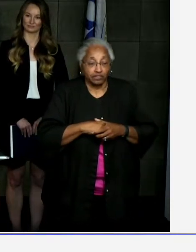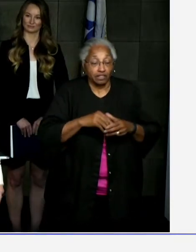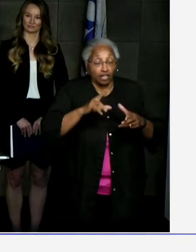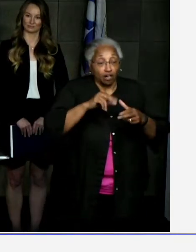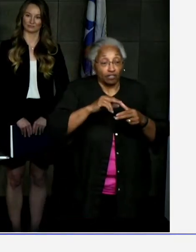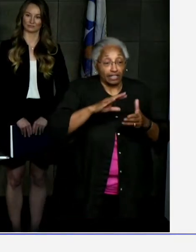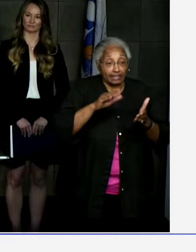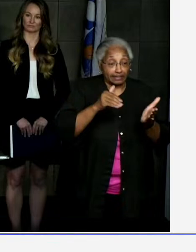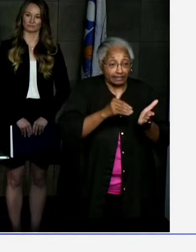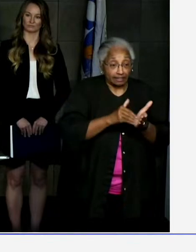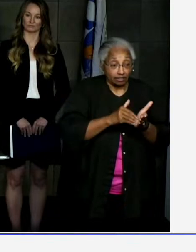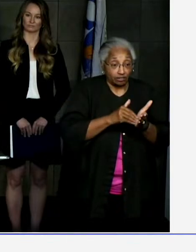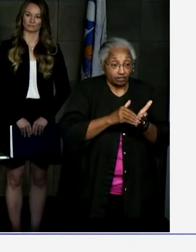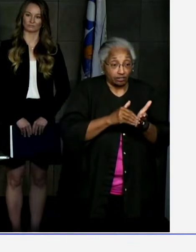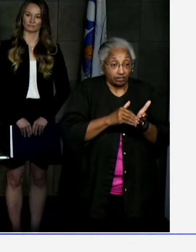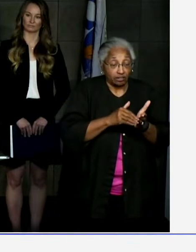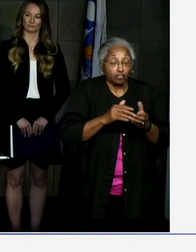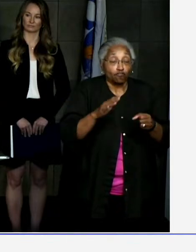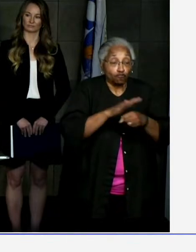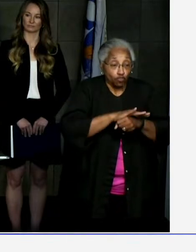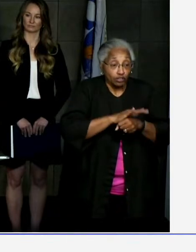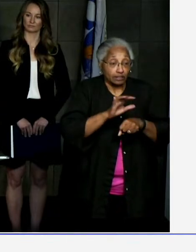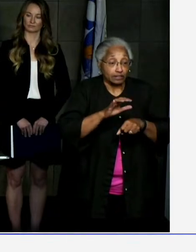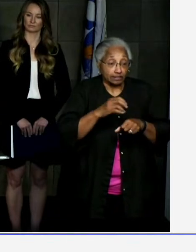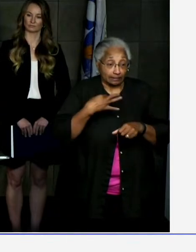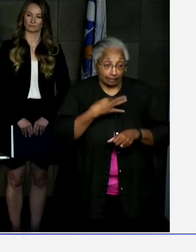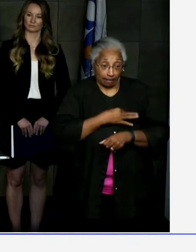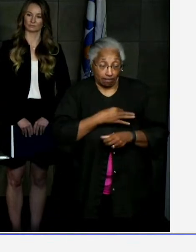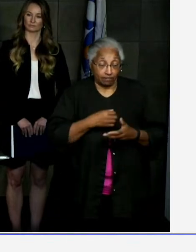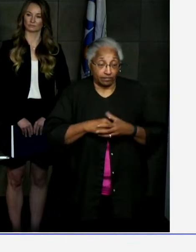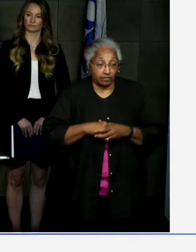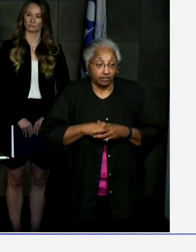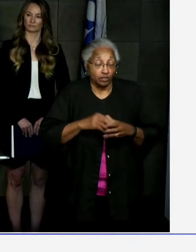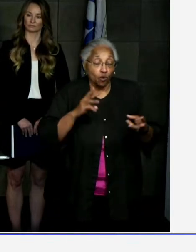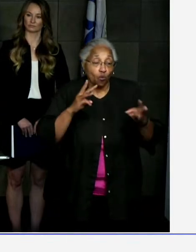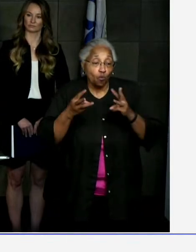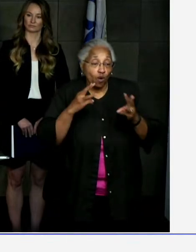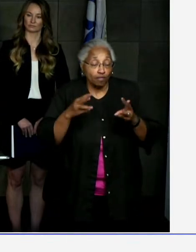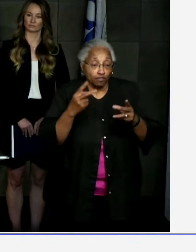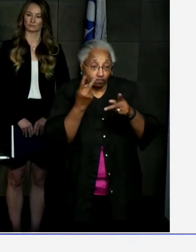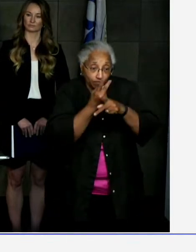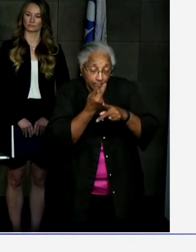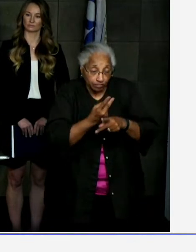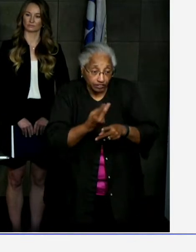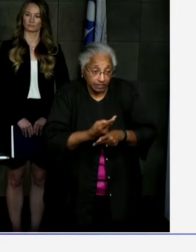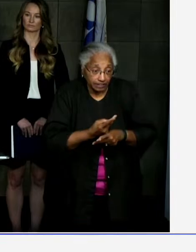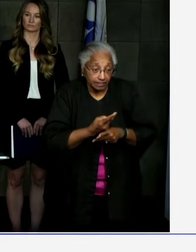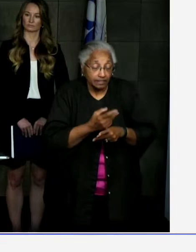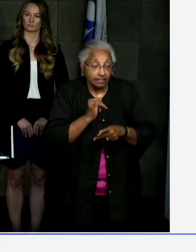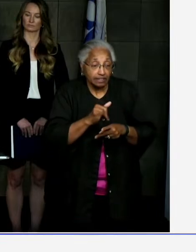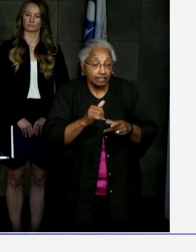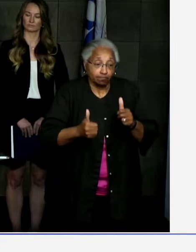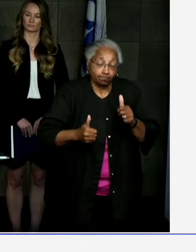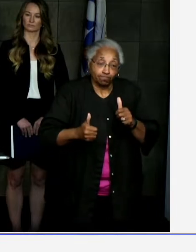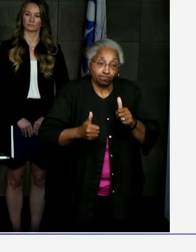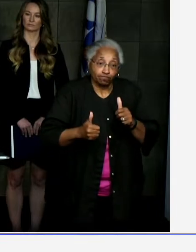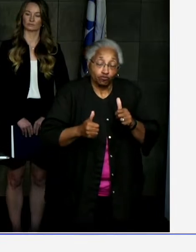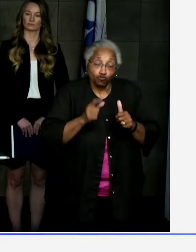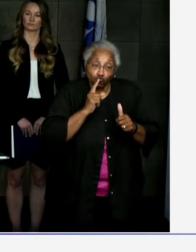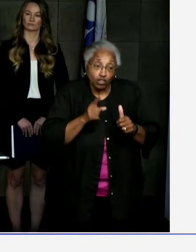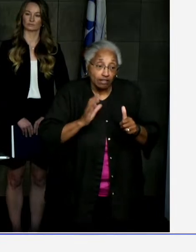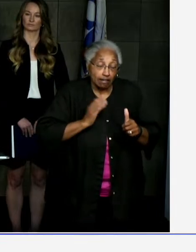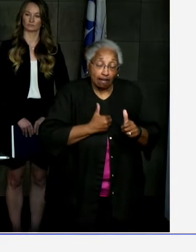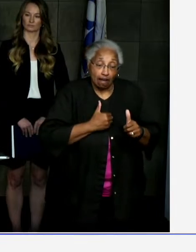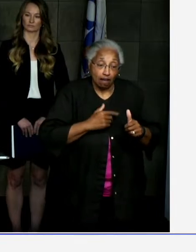fully staffed up and we're ready to go. Weather prediction, forecasting, modeling is a top priority of ours.